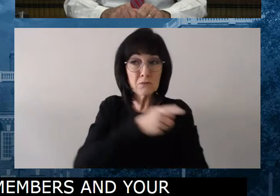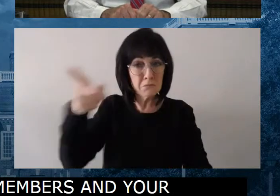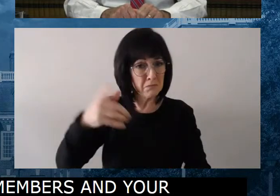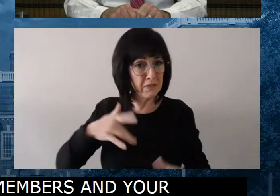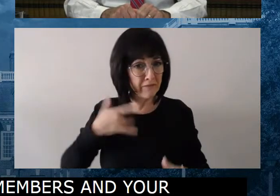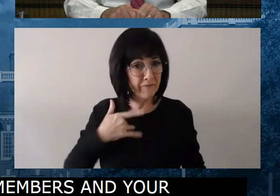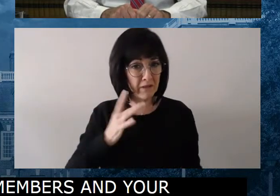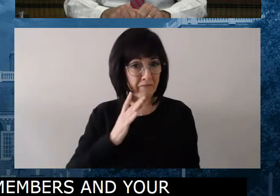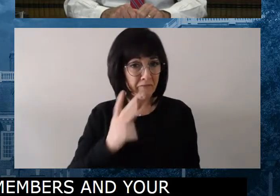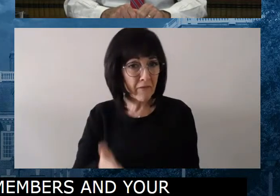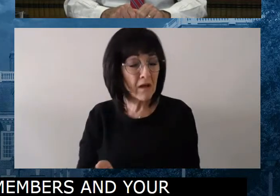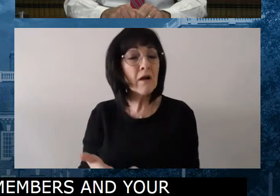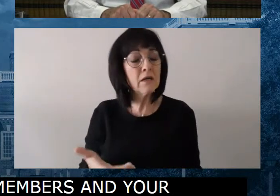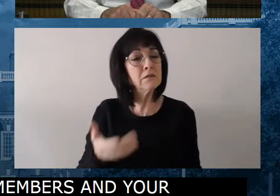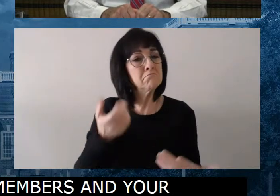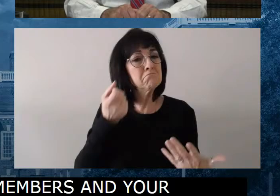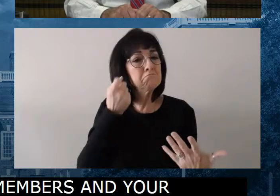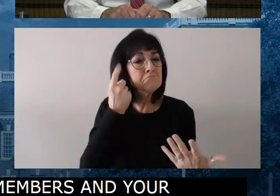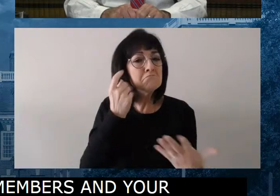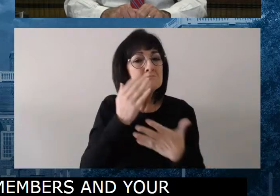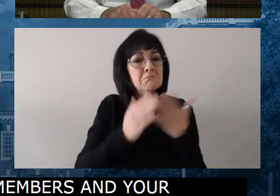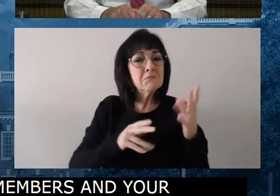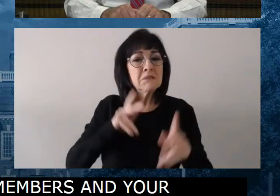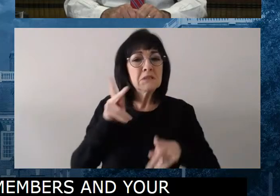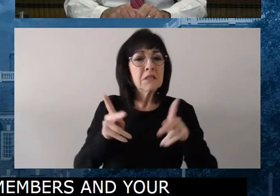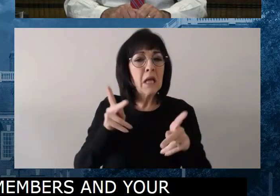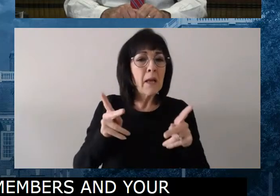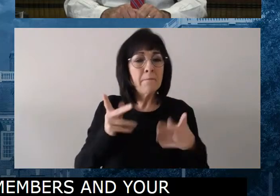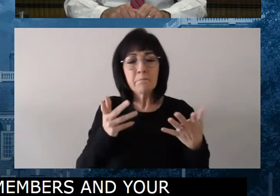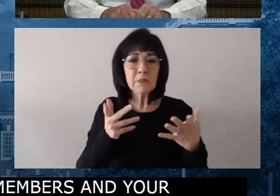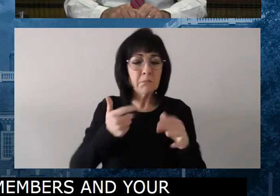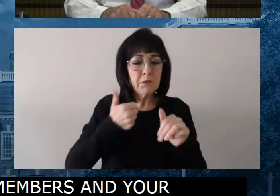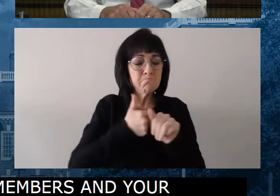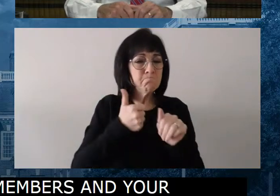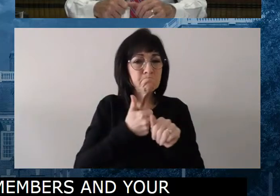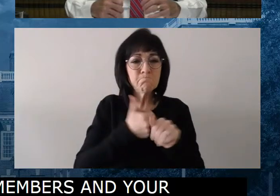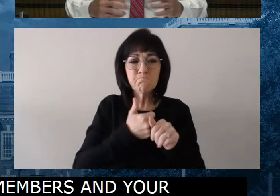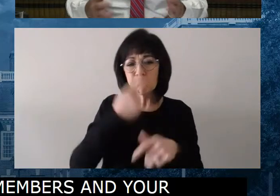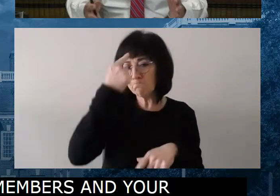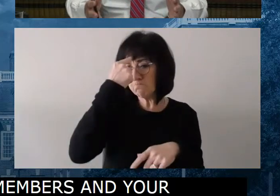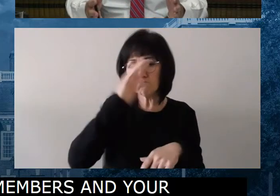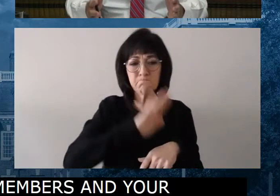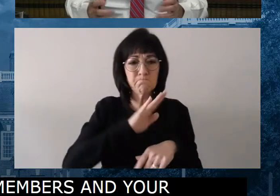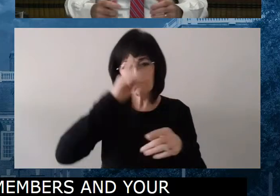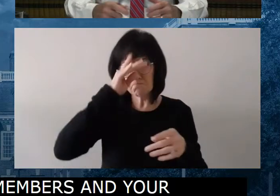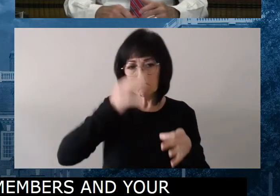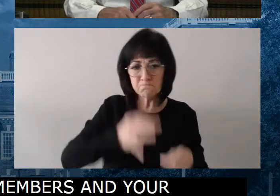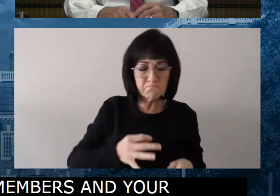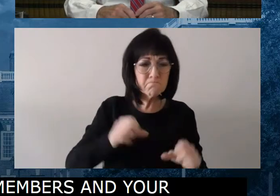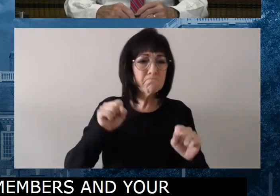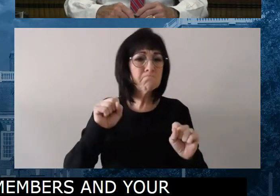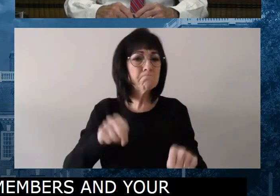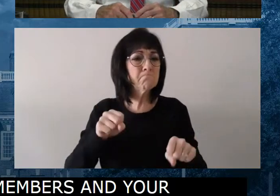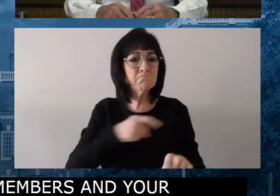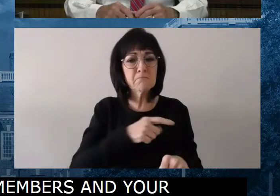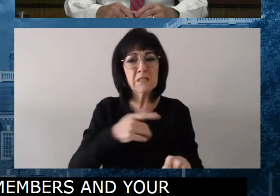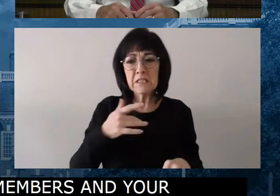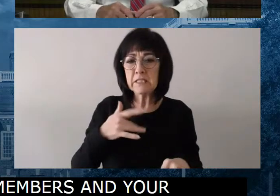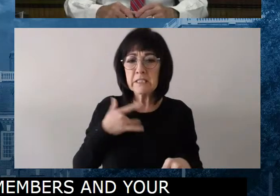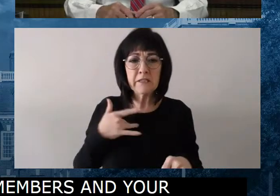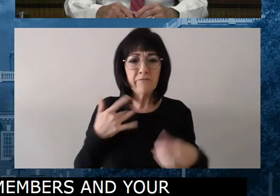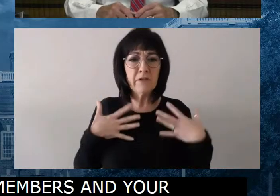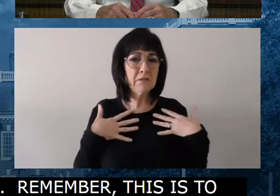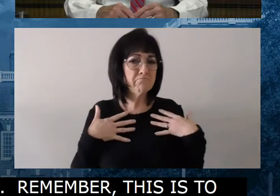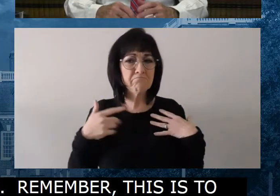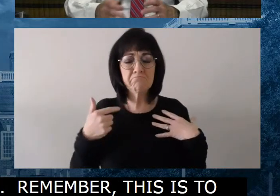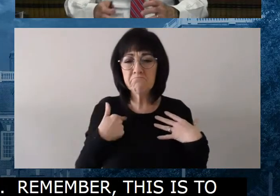may not feel as at risk as our senior citizens, and you're not. But it's important that you